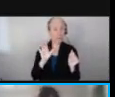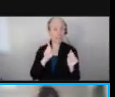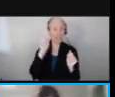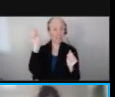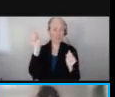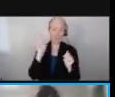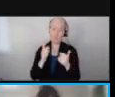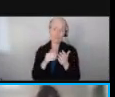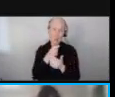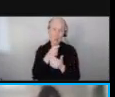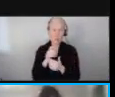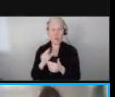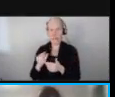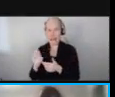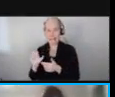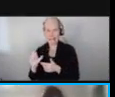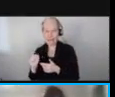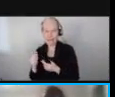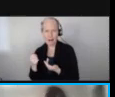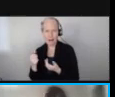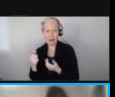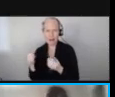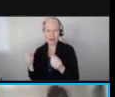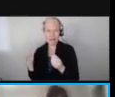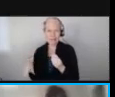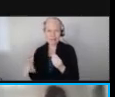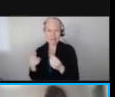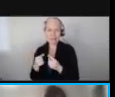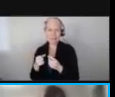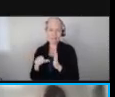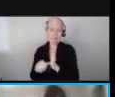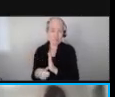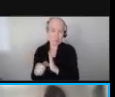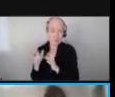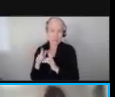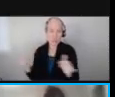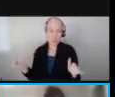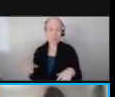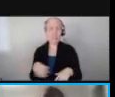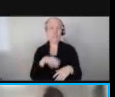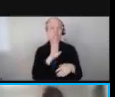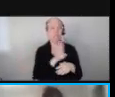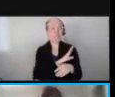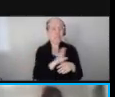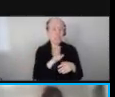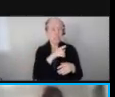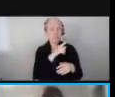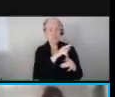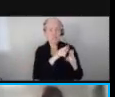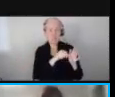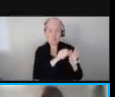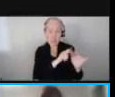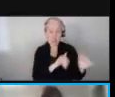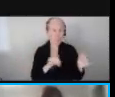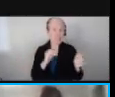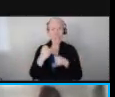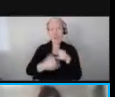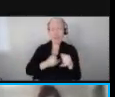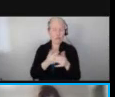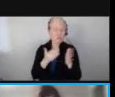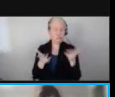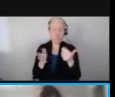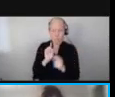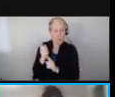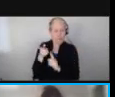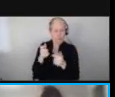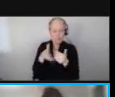be that within the commercial providers, be that within our international partners as well, that opportunity to grow that evidence base